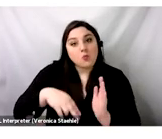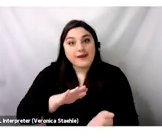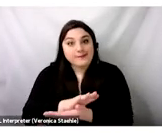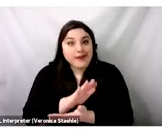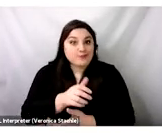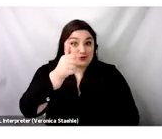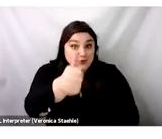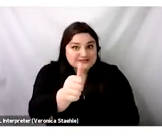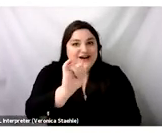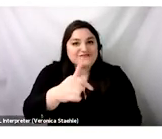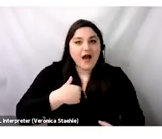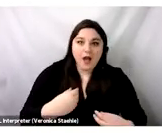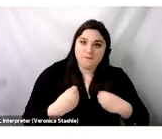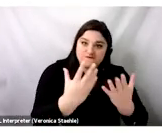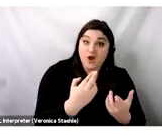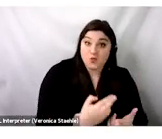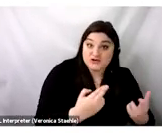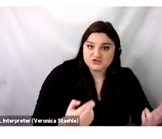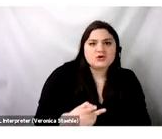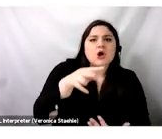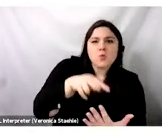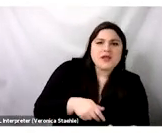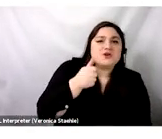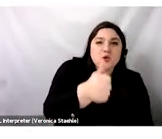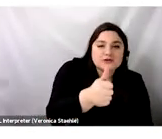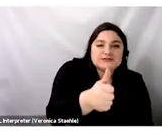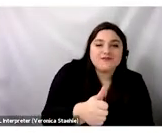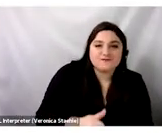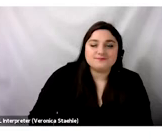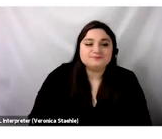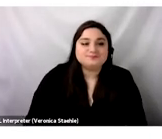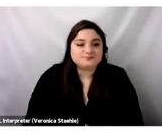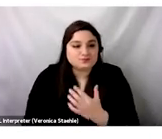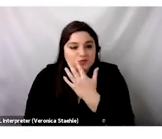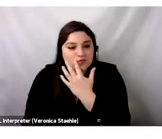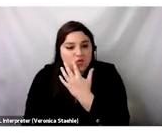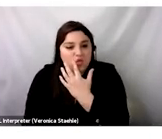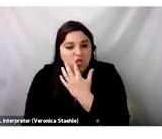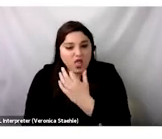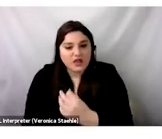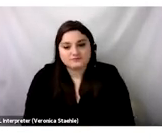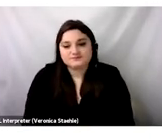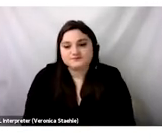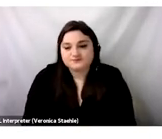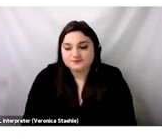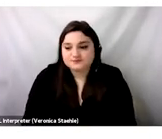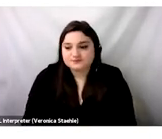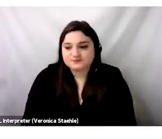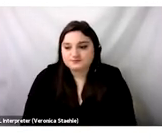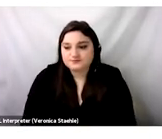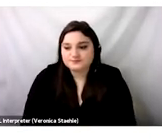that my sort of philosophy is that we can say we don't know exactly how